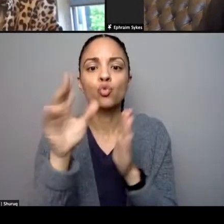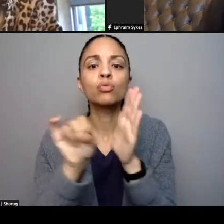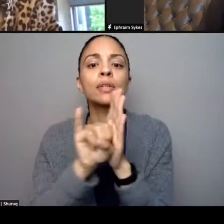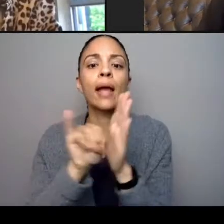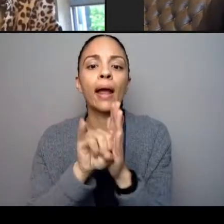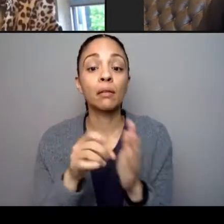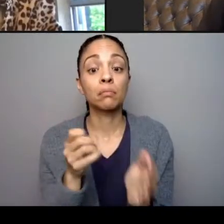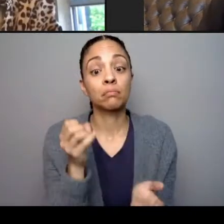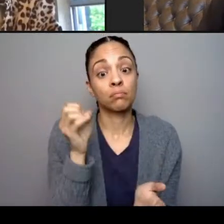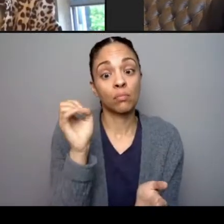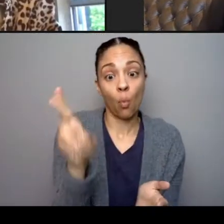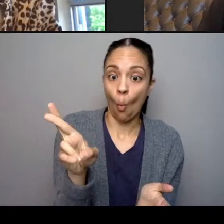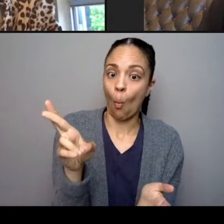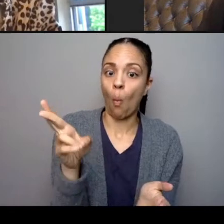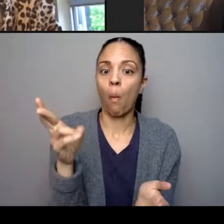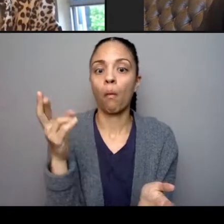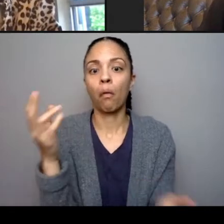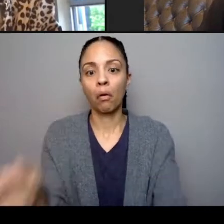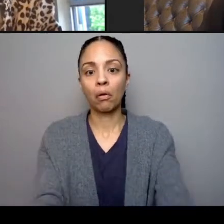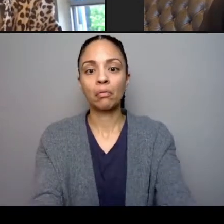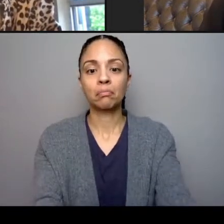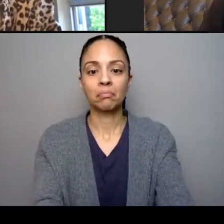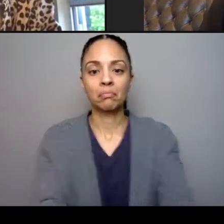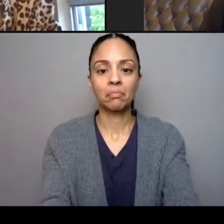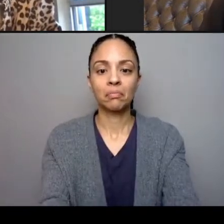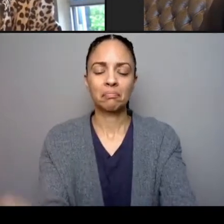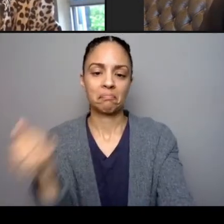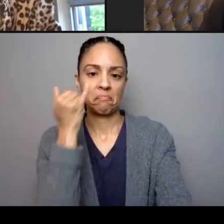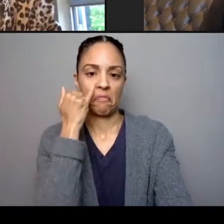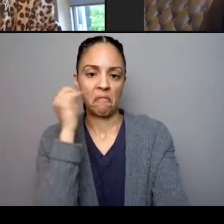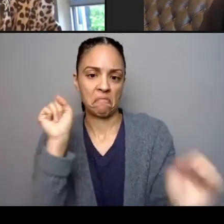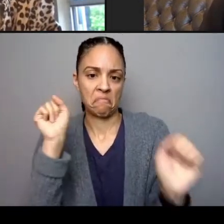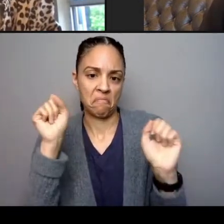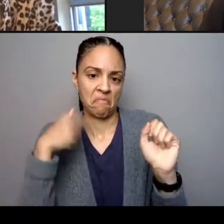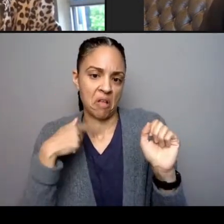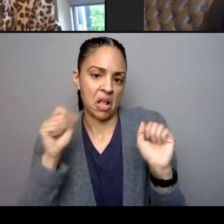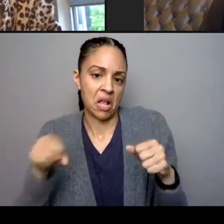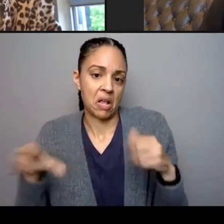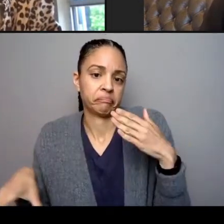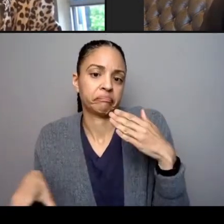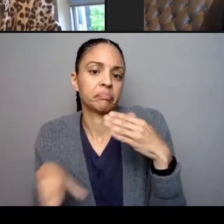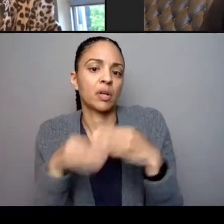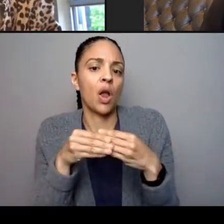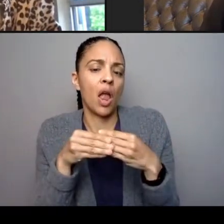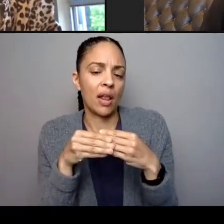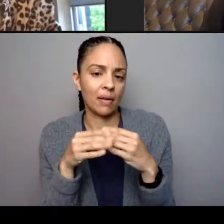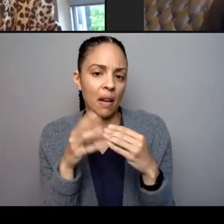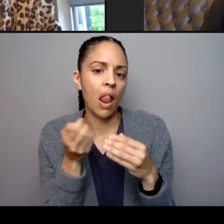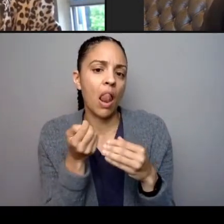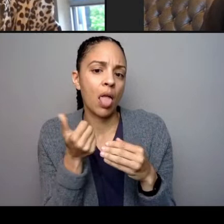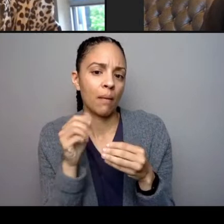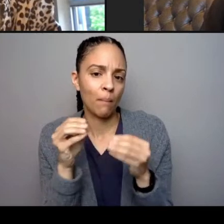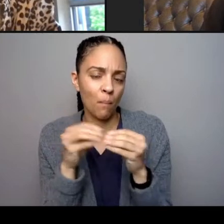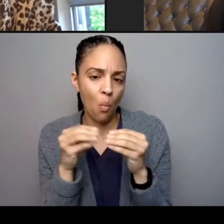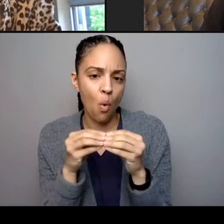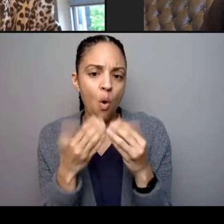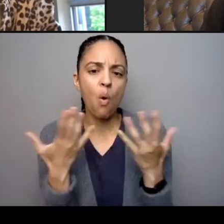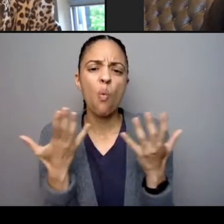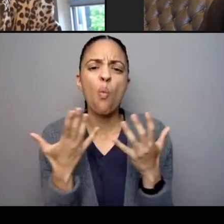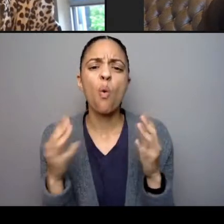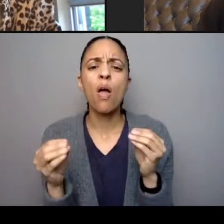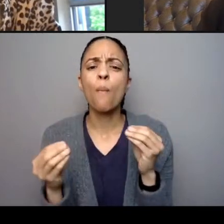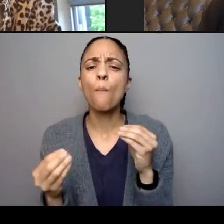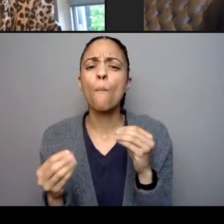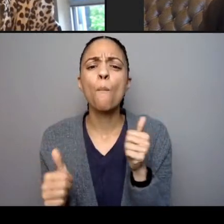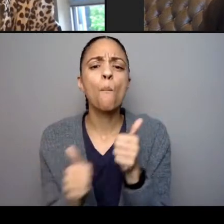Or, if I might skew that a little bit more, what are some of the most influential people in our community